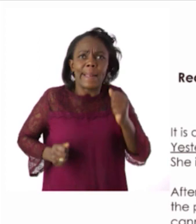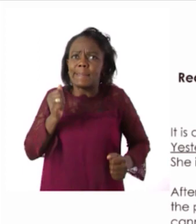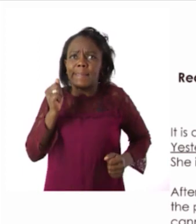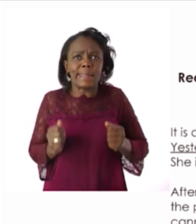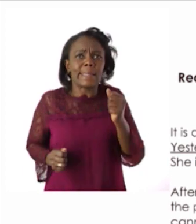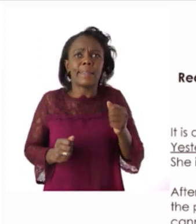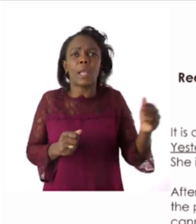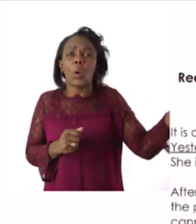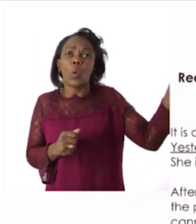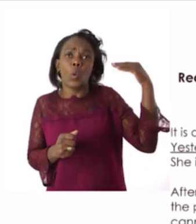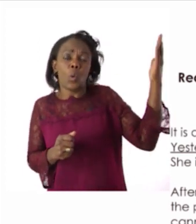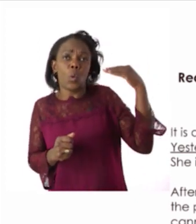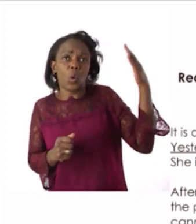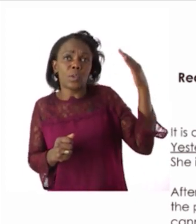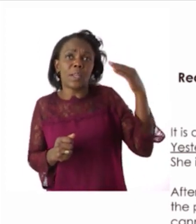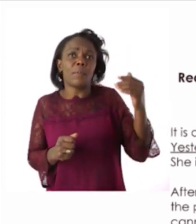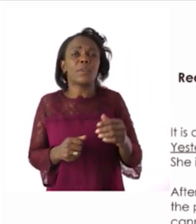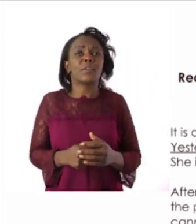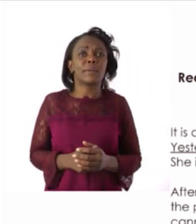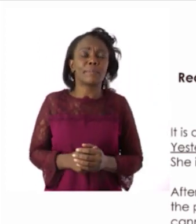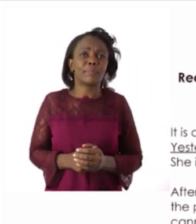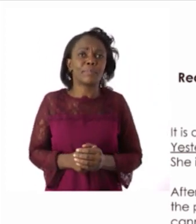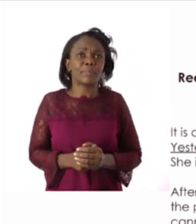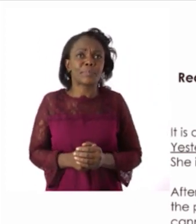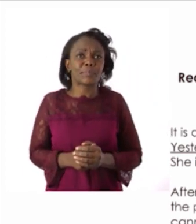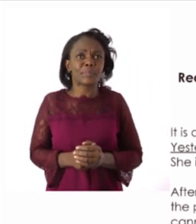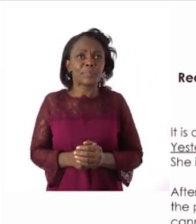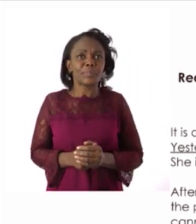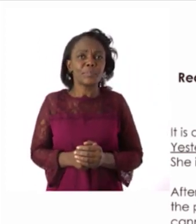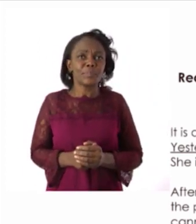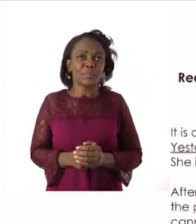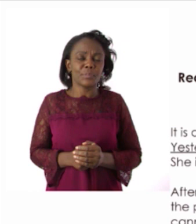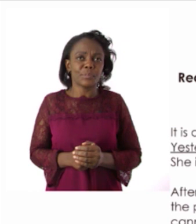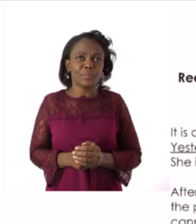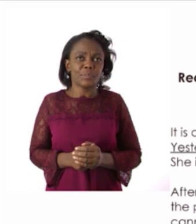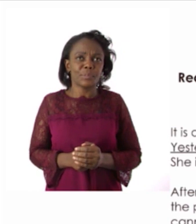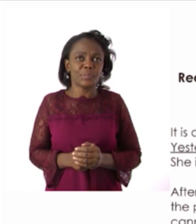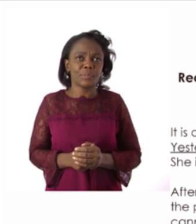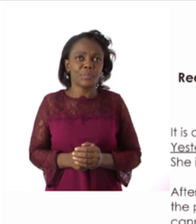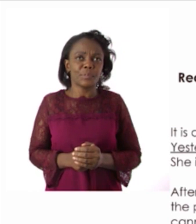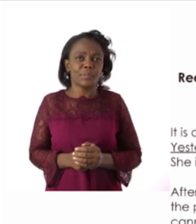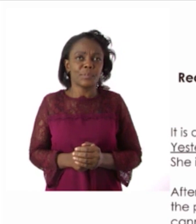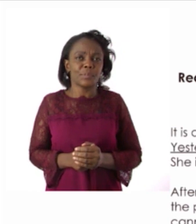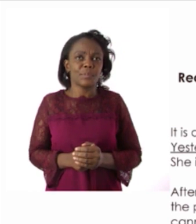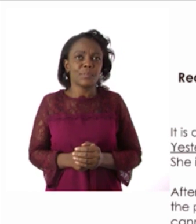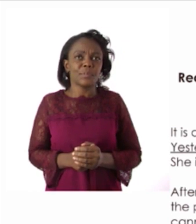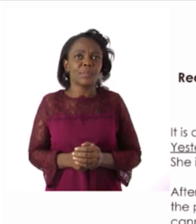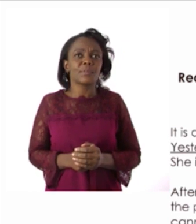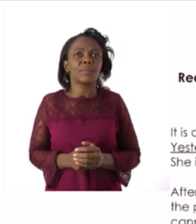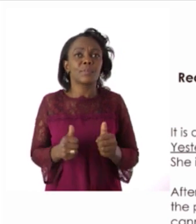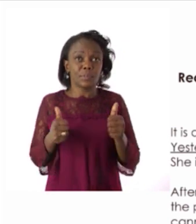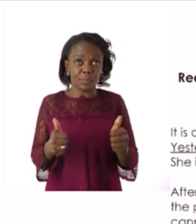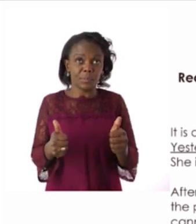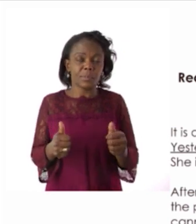rugby field. Today they enjoy the running in the cool temperature. Okay,